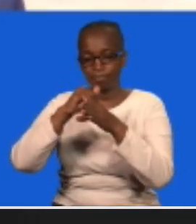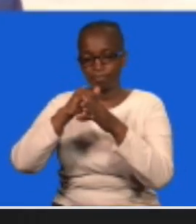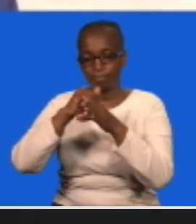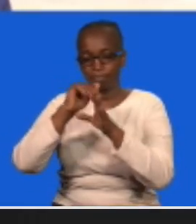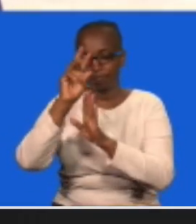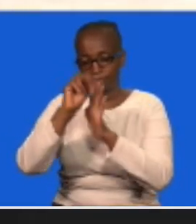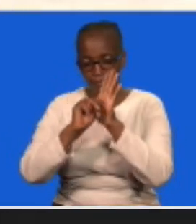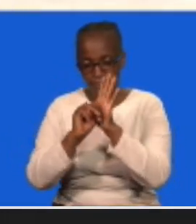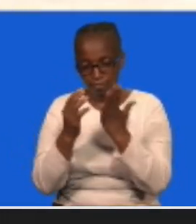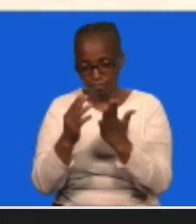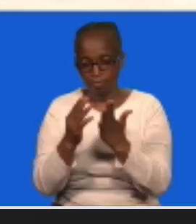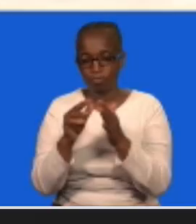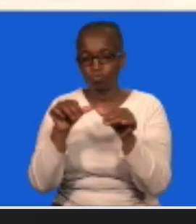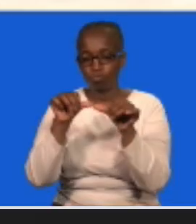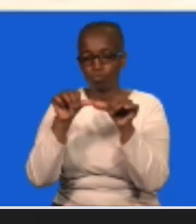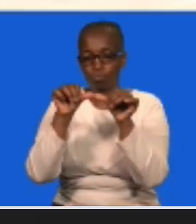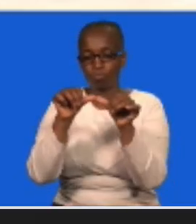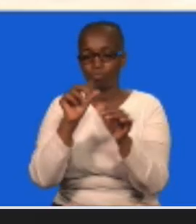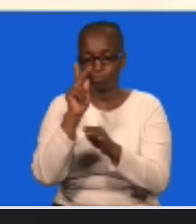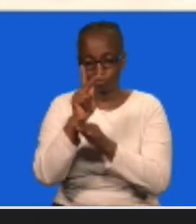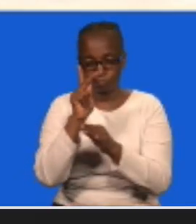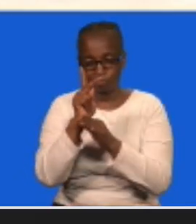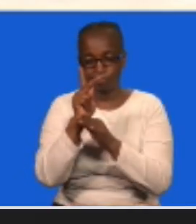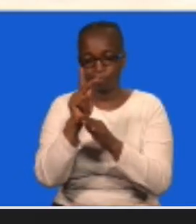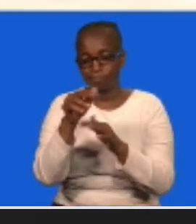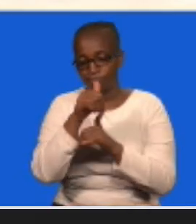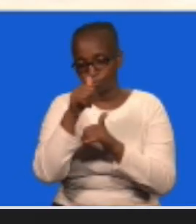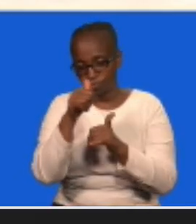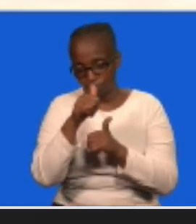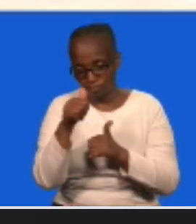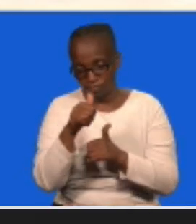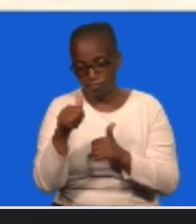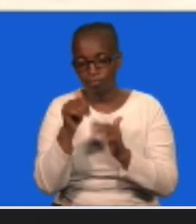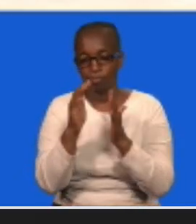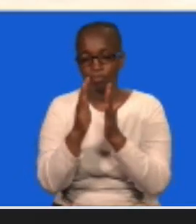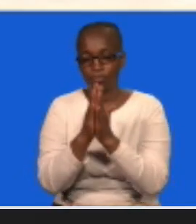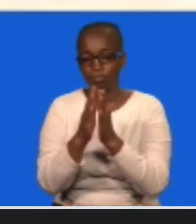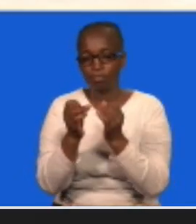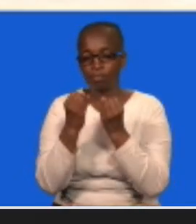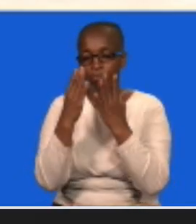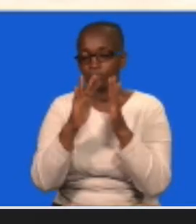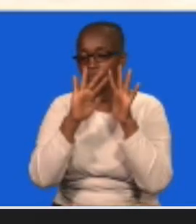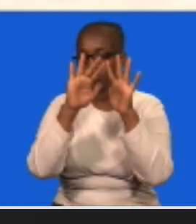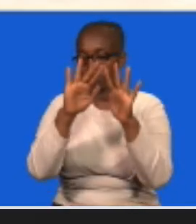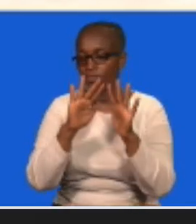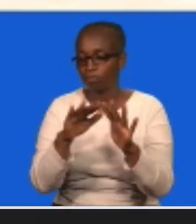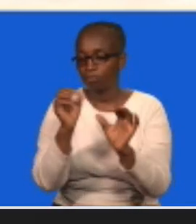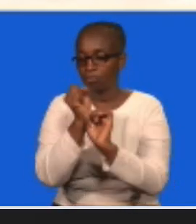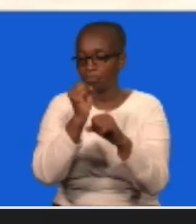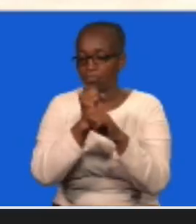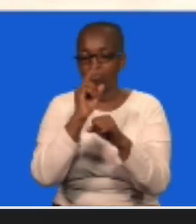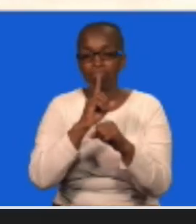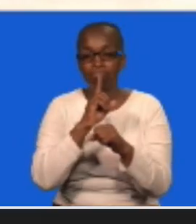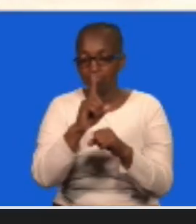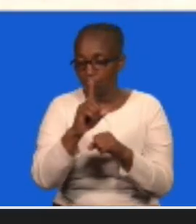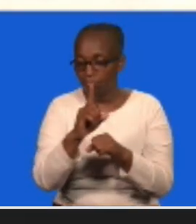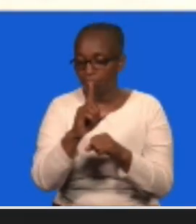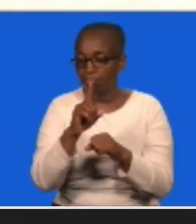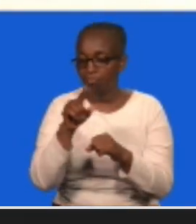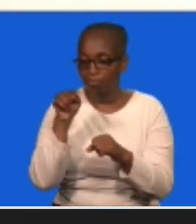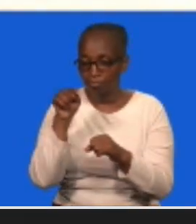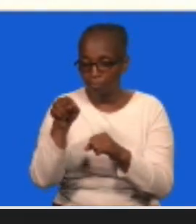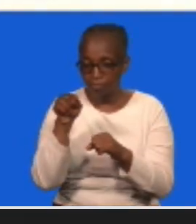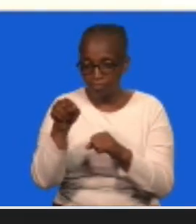Use it responsibly, maintain it well, and most importantly, ensure